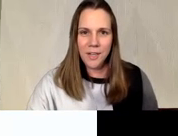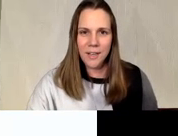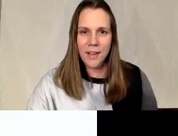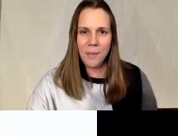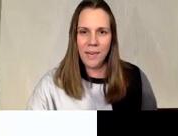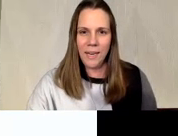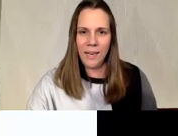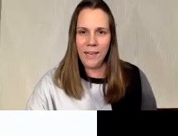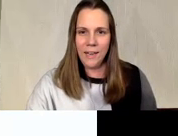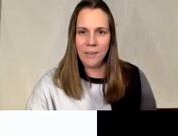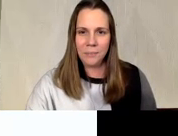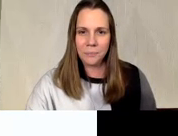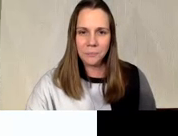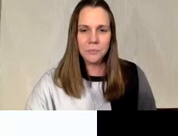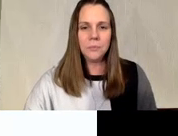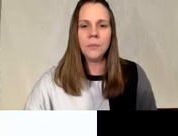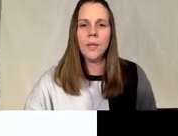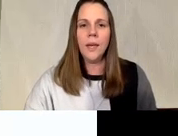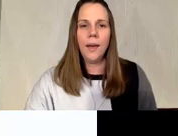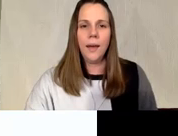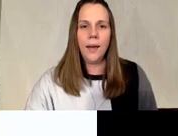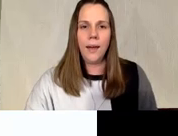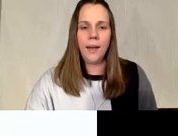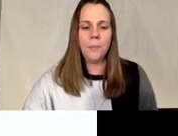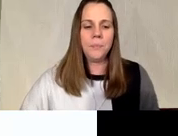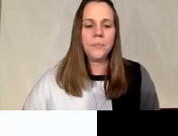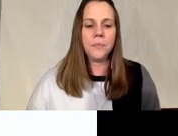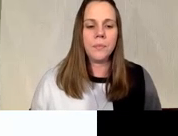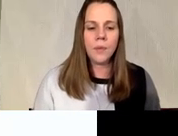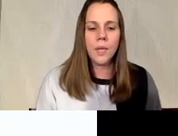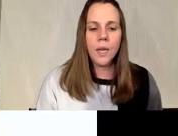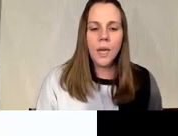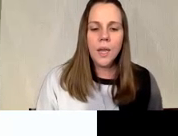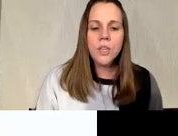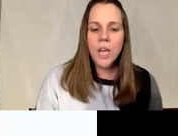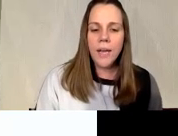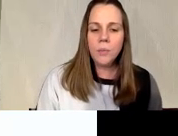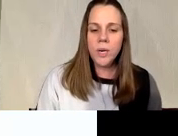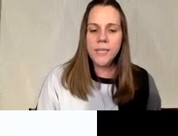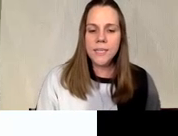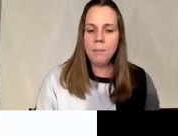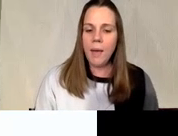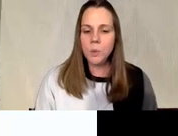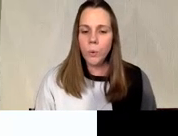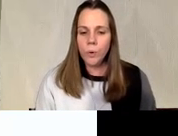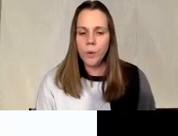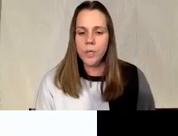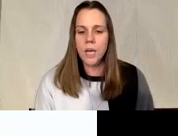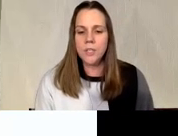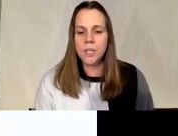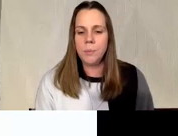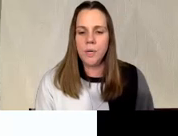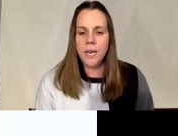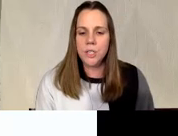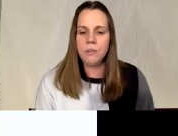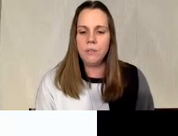people coming in. The child more easily maps oral words